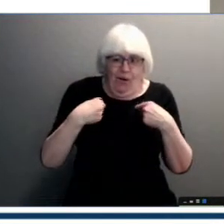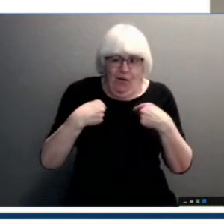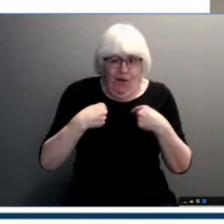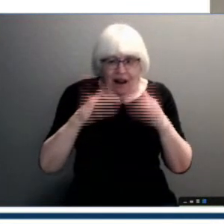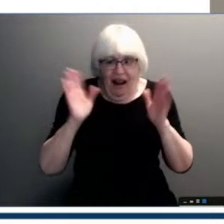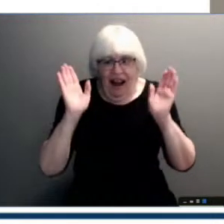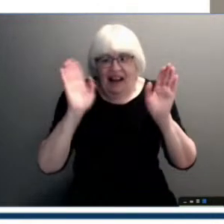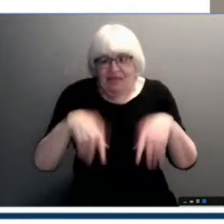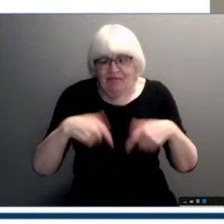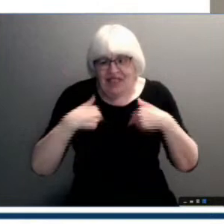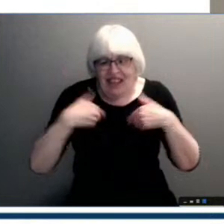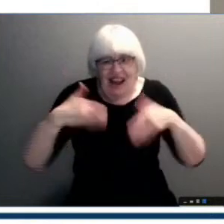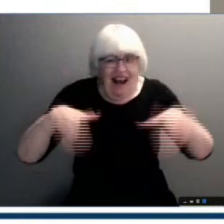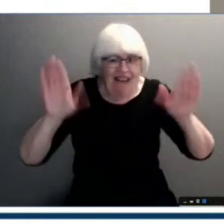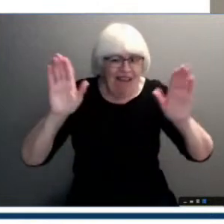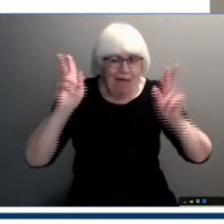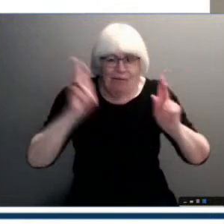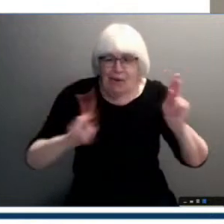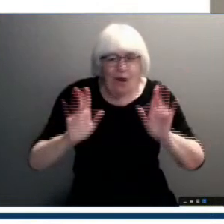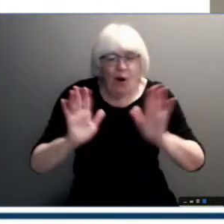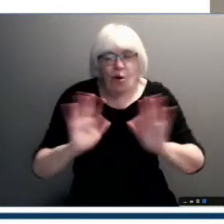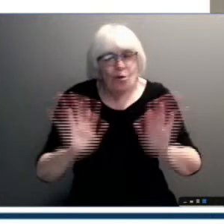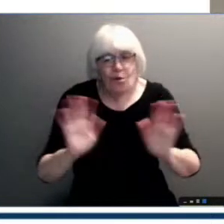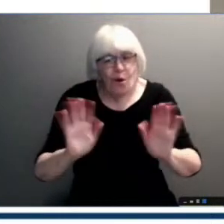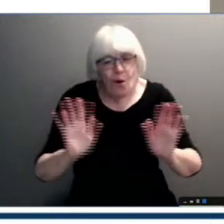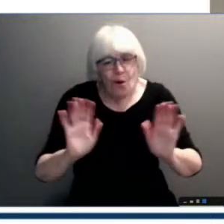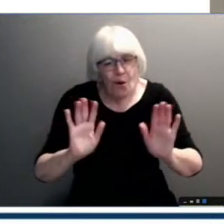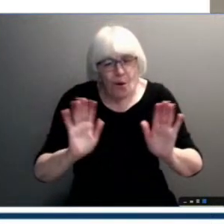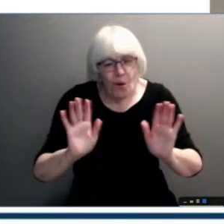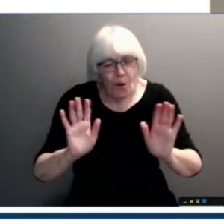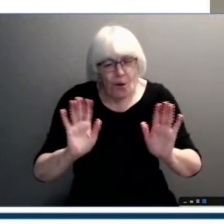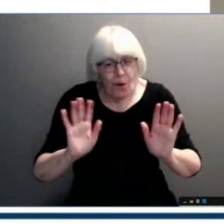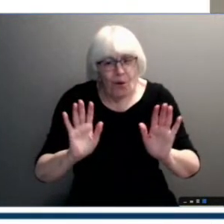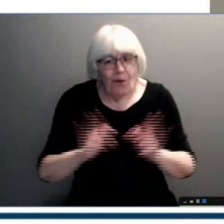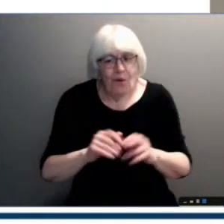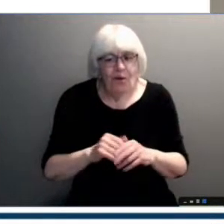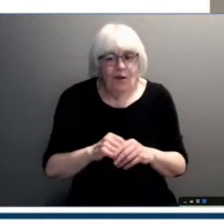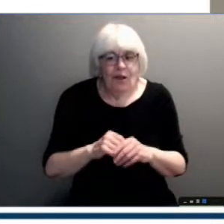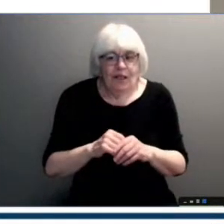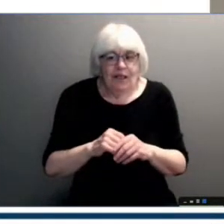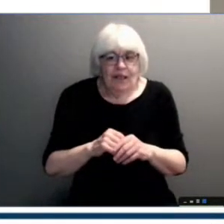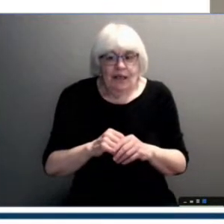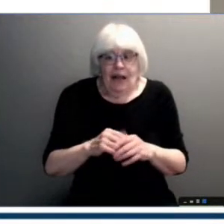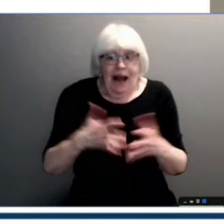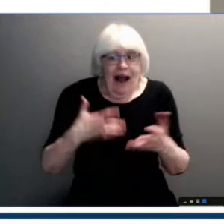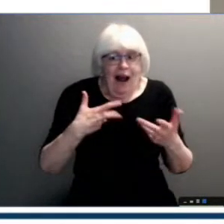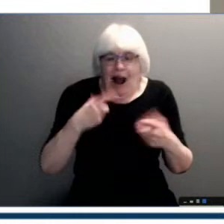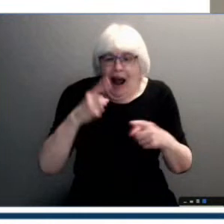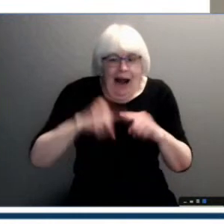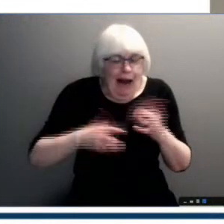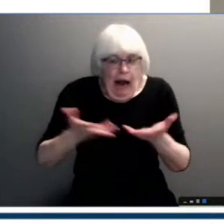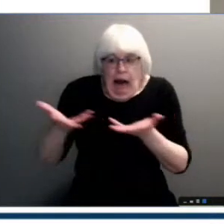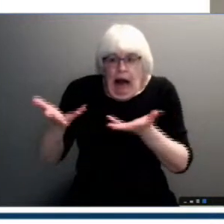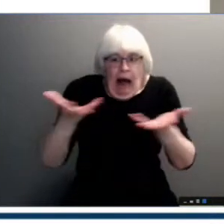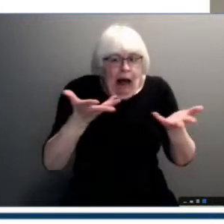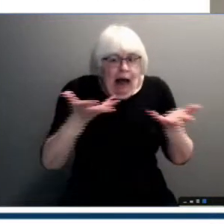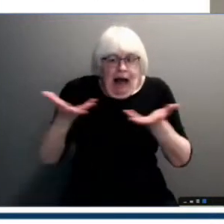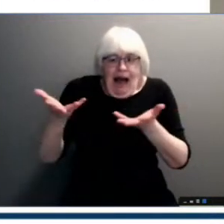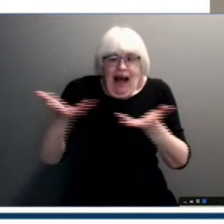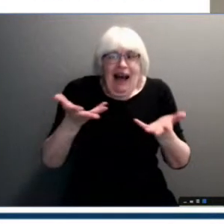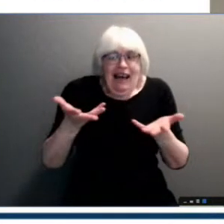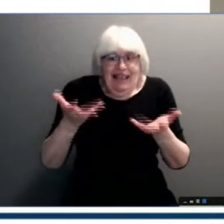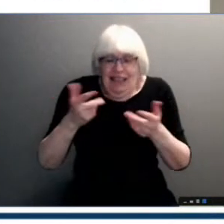haven't. We are changing our response to deal with Omicron. If you know you have COVID, we need you to